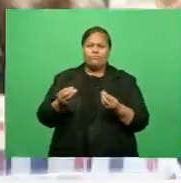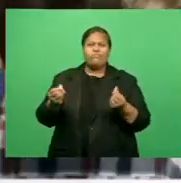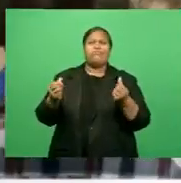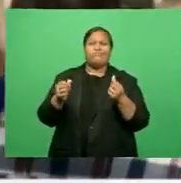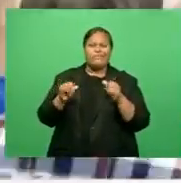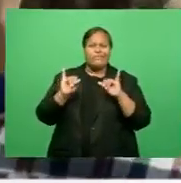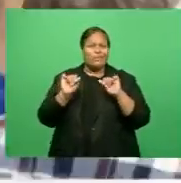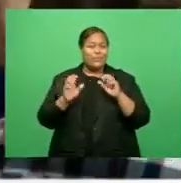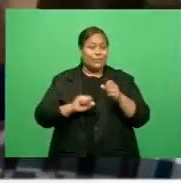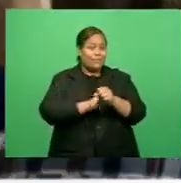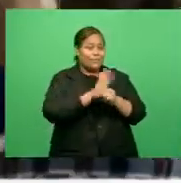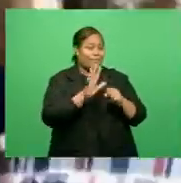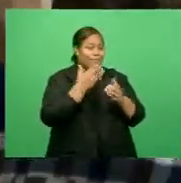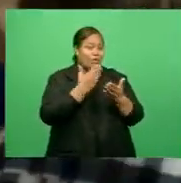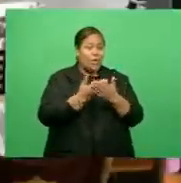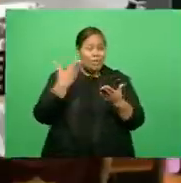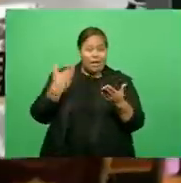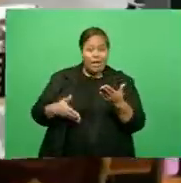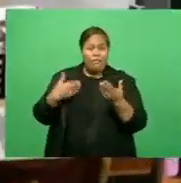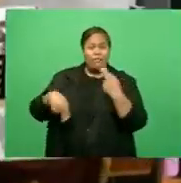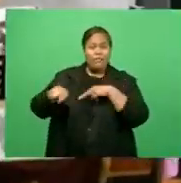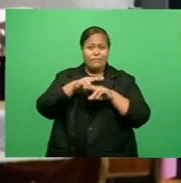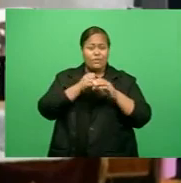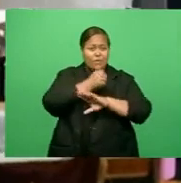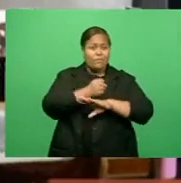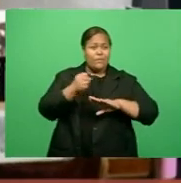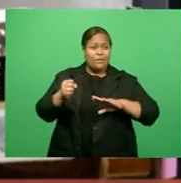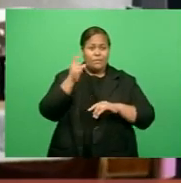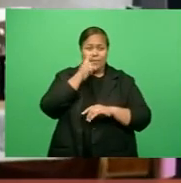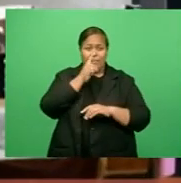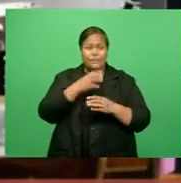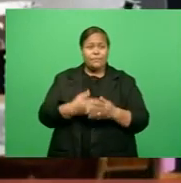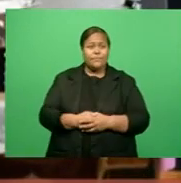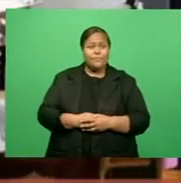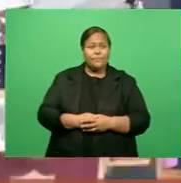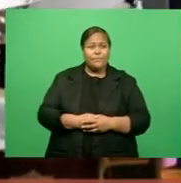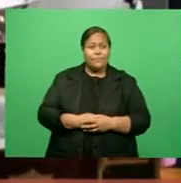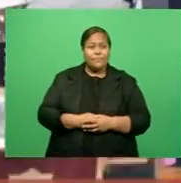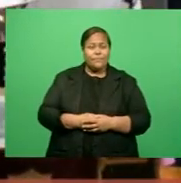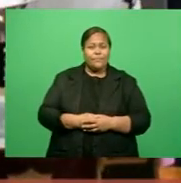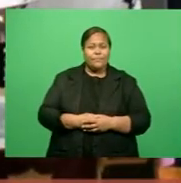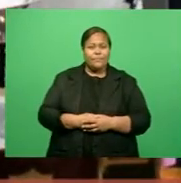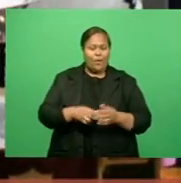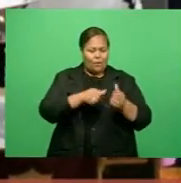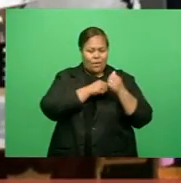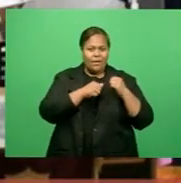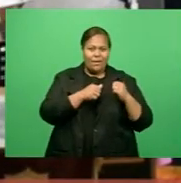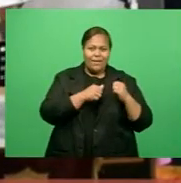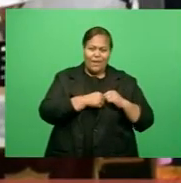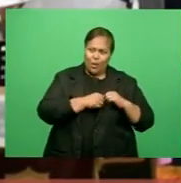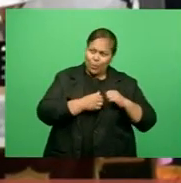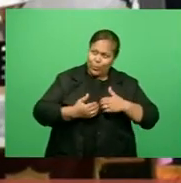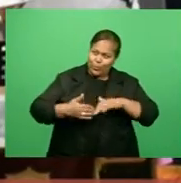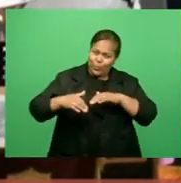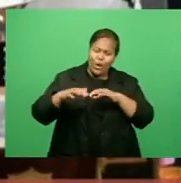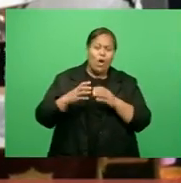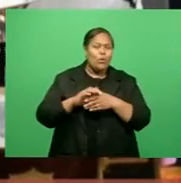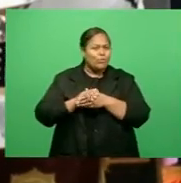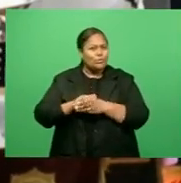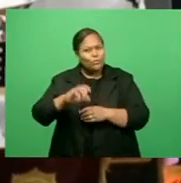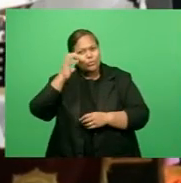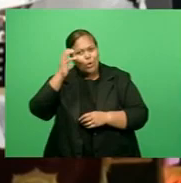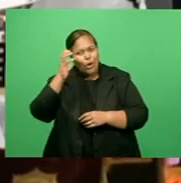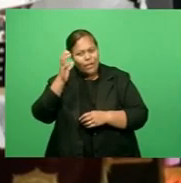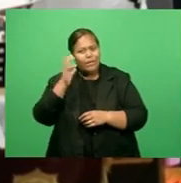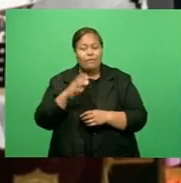On behalf of the Fijian government and its people, I extend our heartfelt sympathies and condolences for